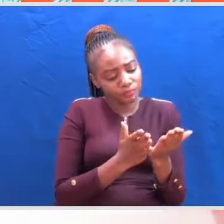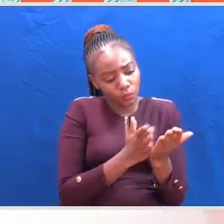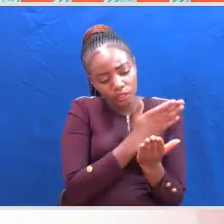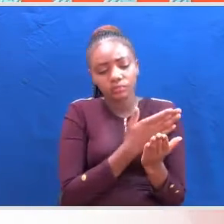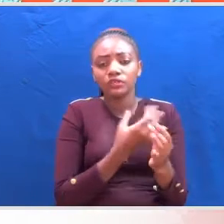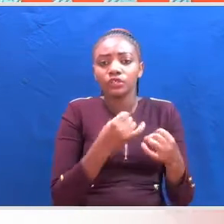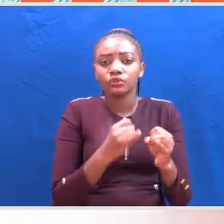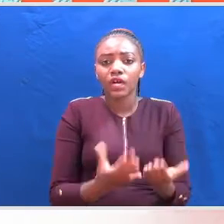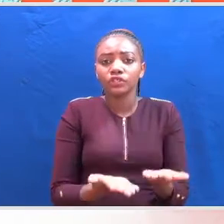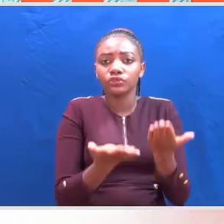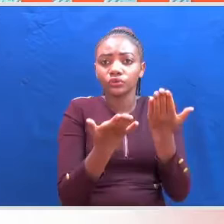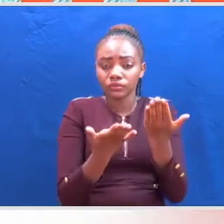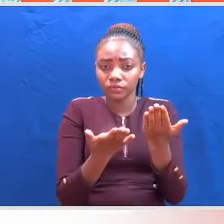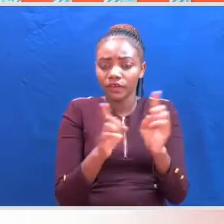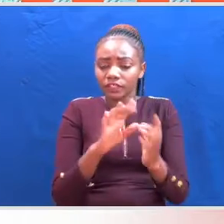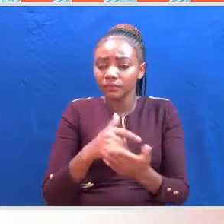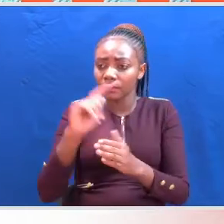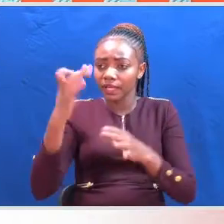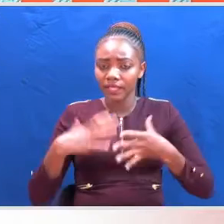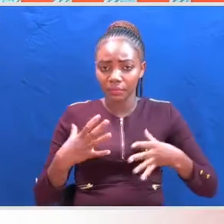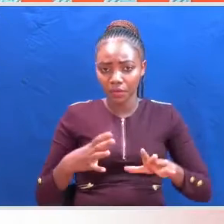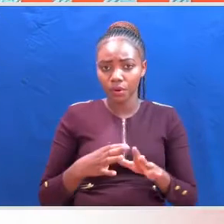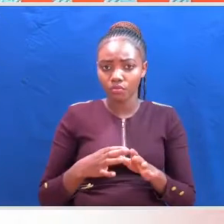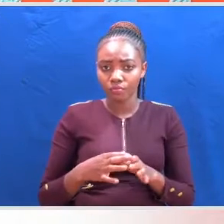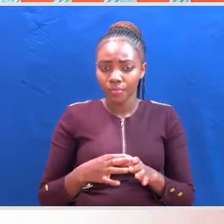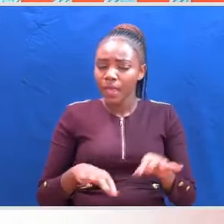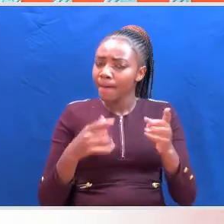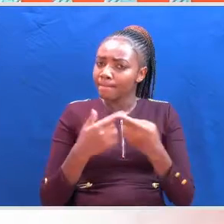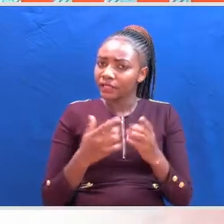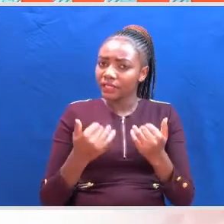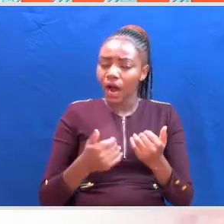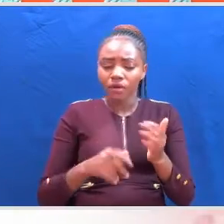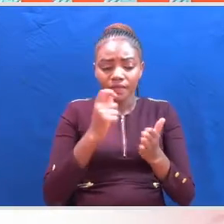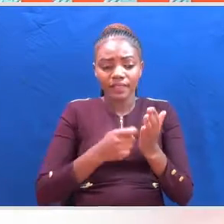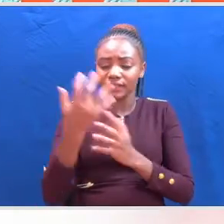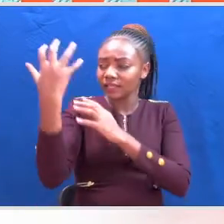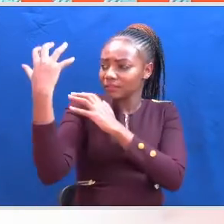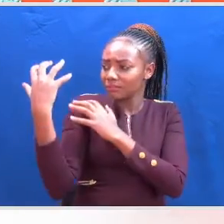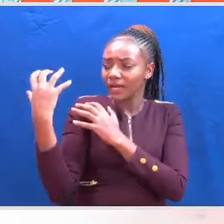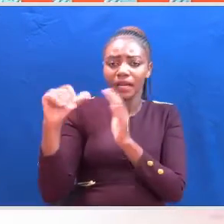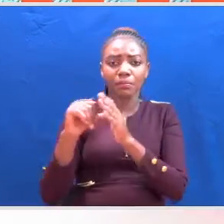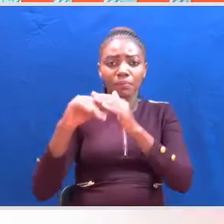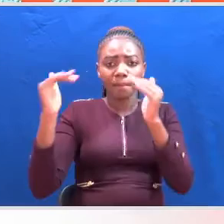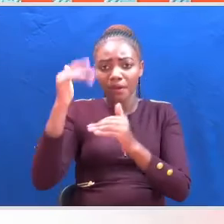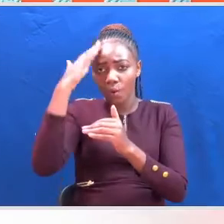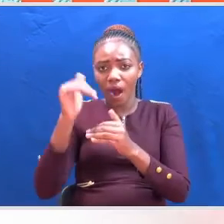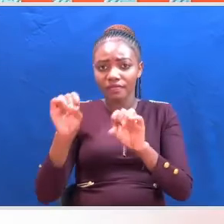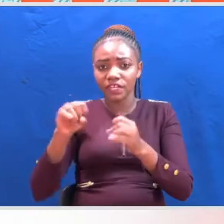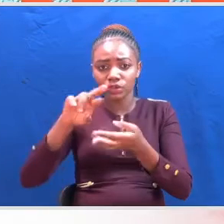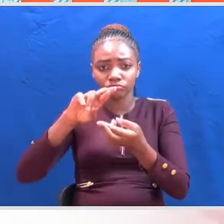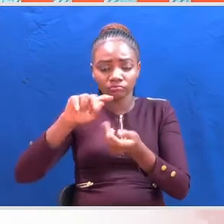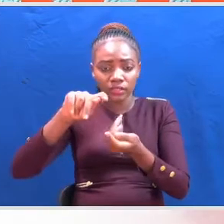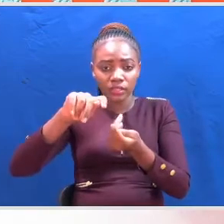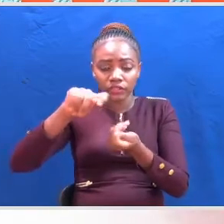the already struggling Kenyans remain on their feet. The tax burden has now been aggravated by new taxes which are